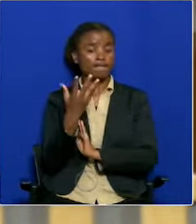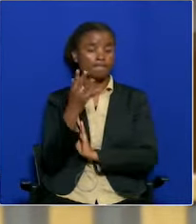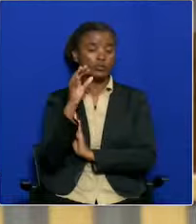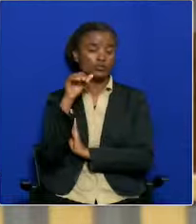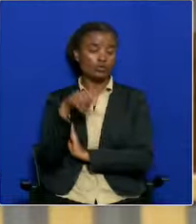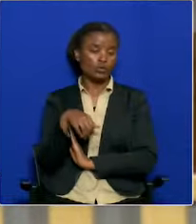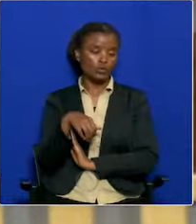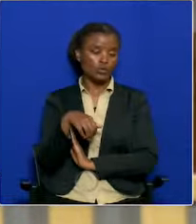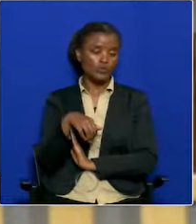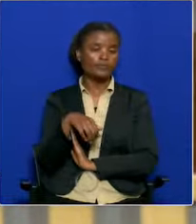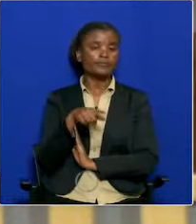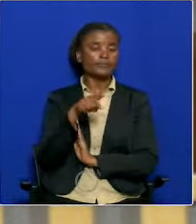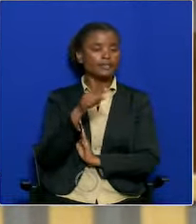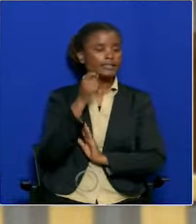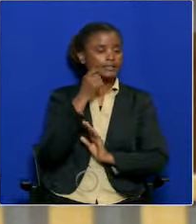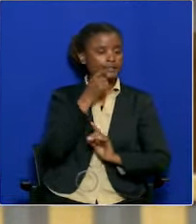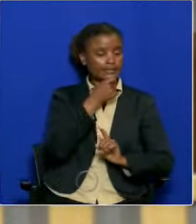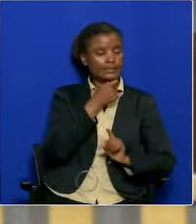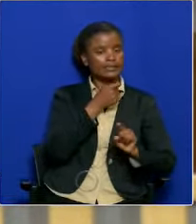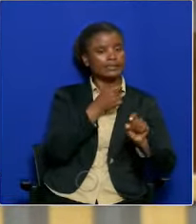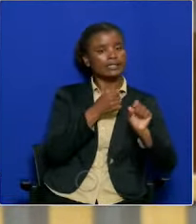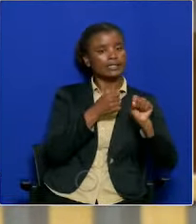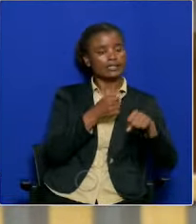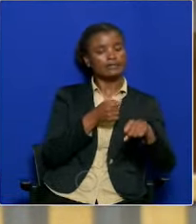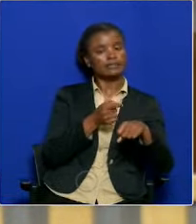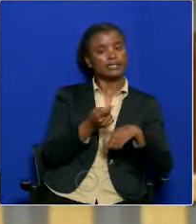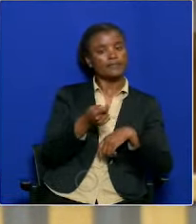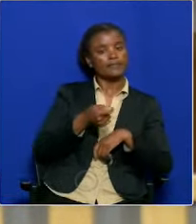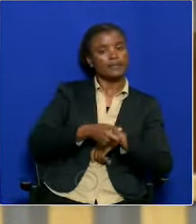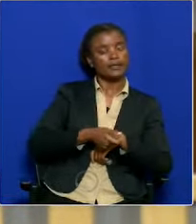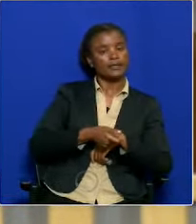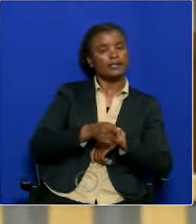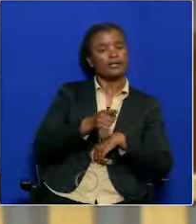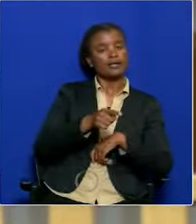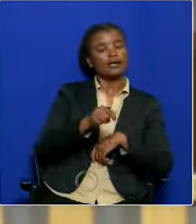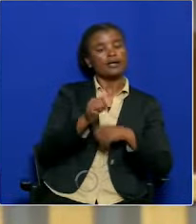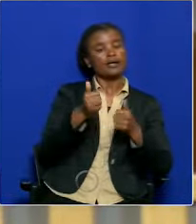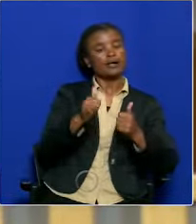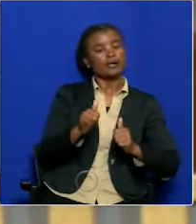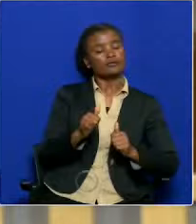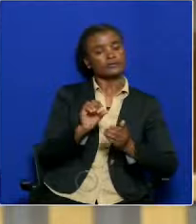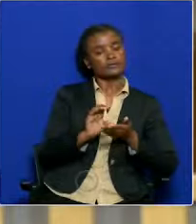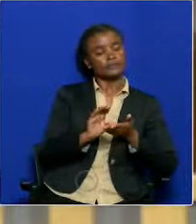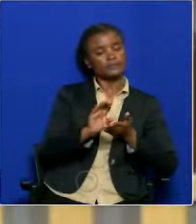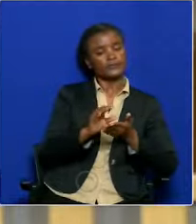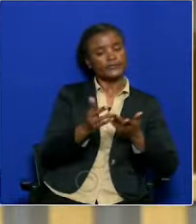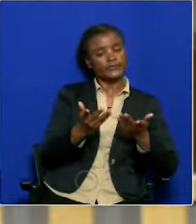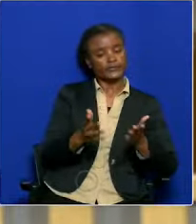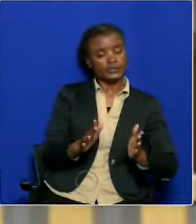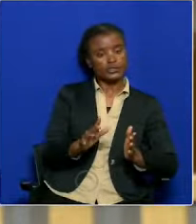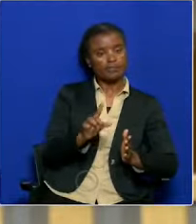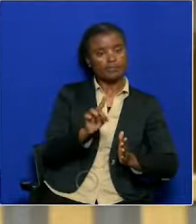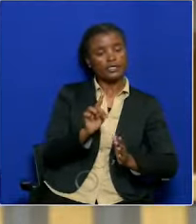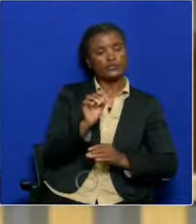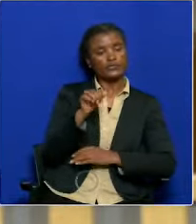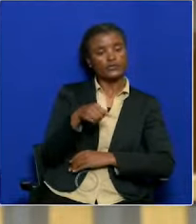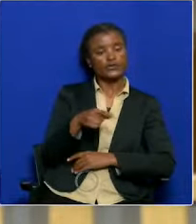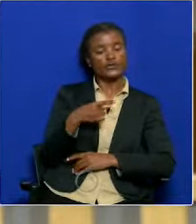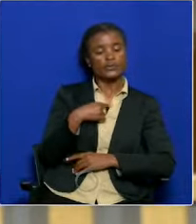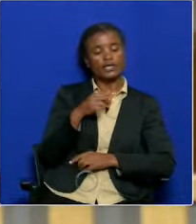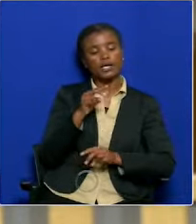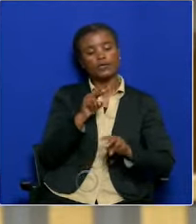is paid on that day, but deposited into account will probably be tomorrow, but I will monitor. And then you say,